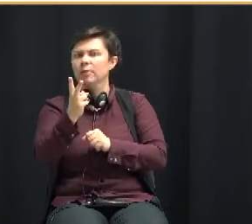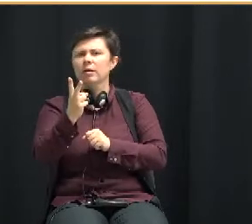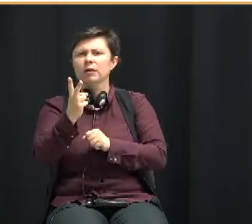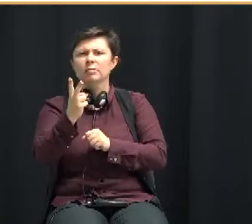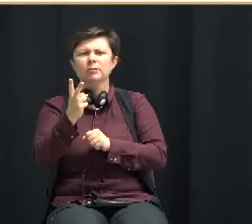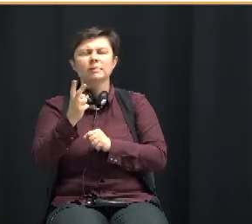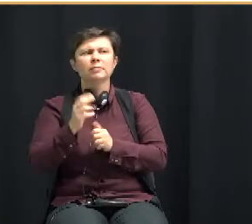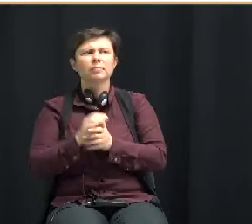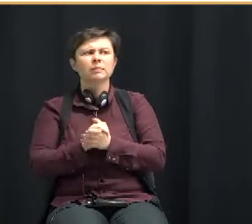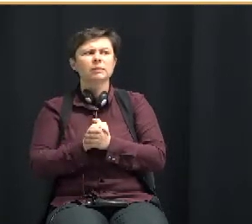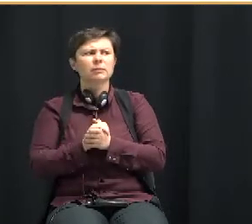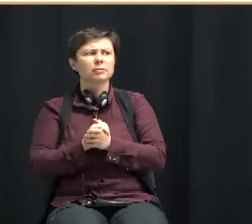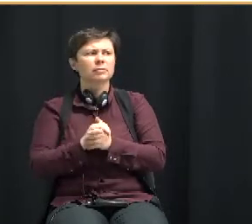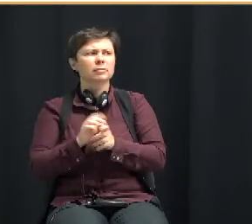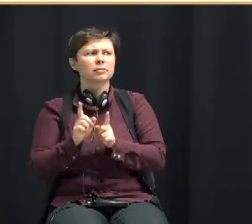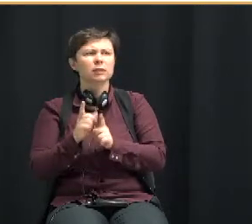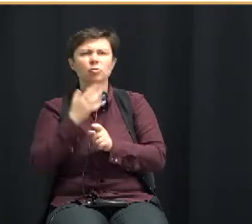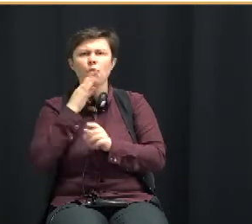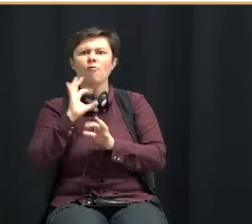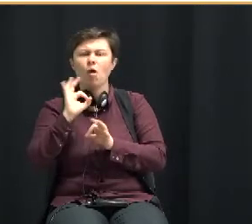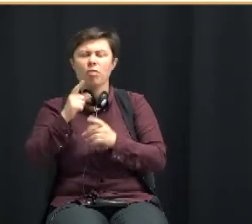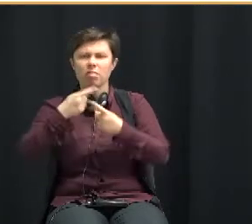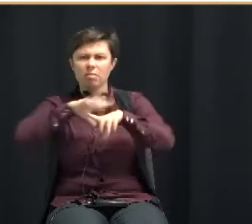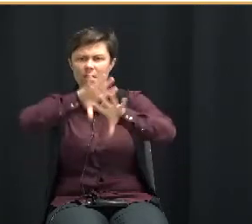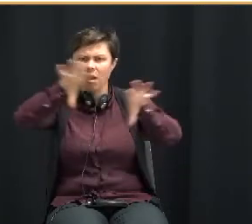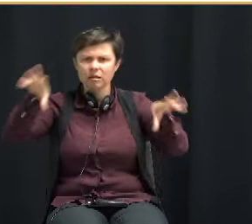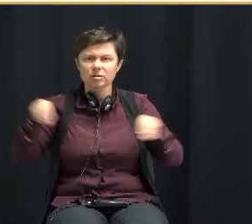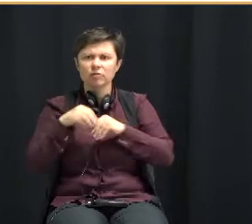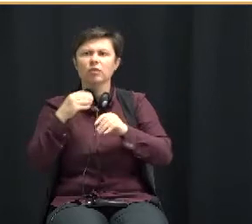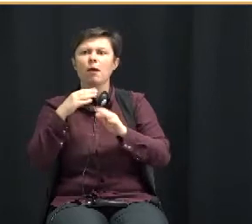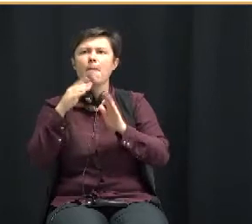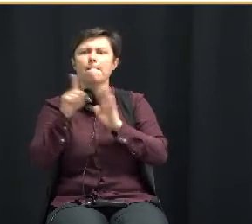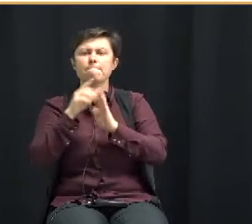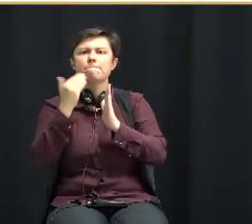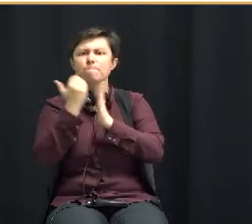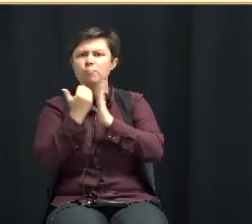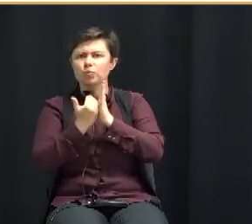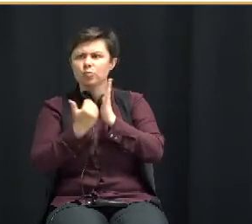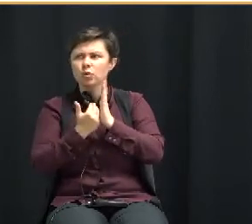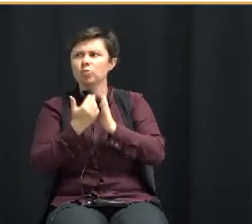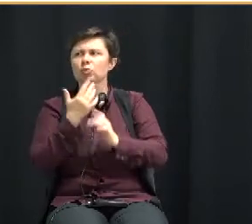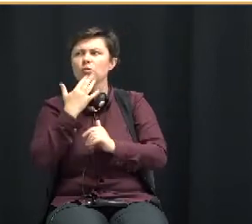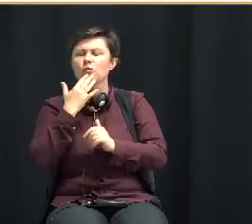accessibility. It concerns all of us. The program also